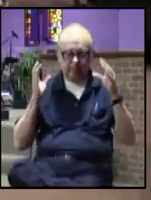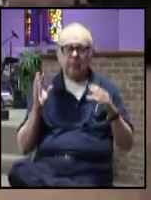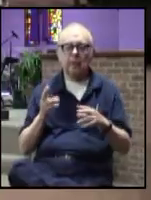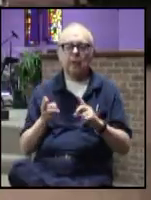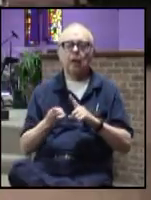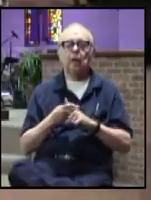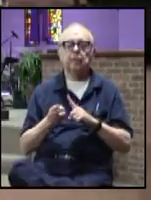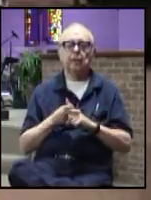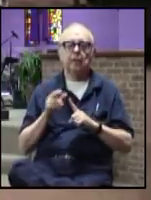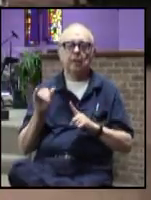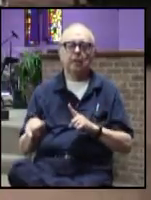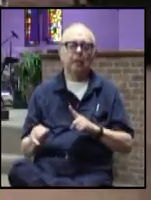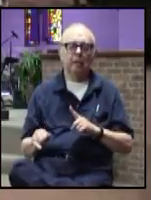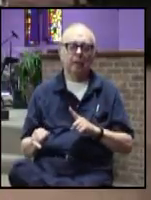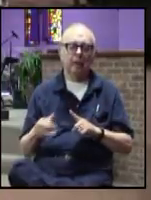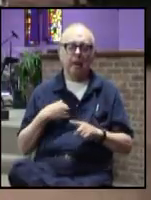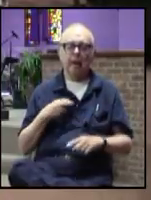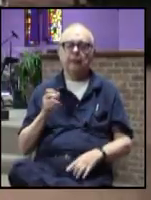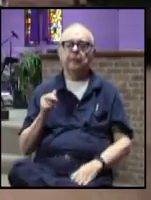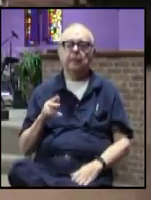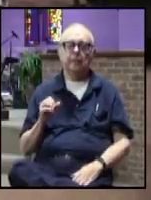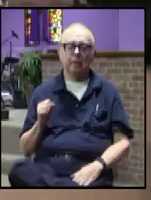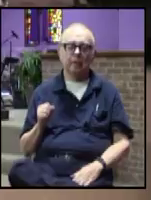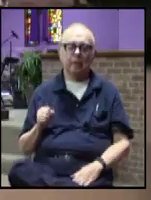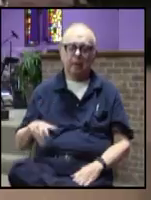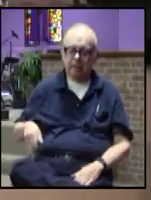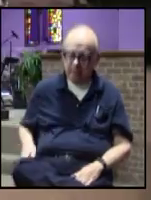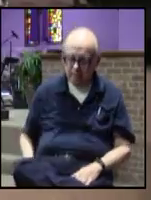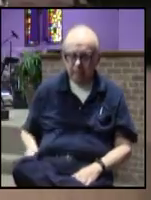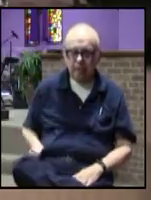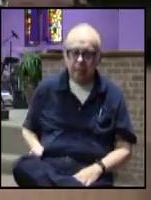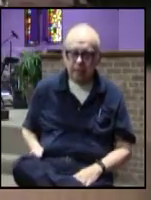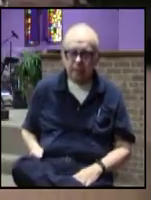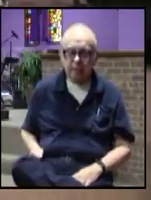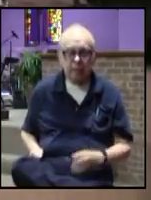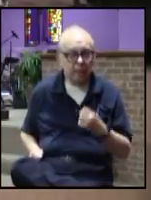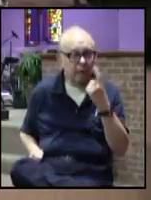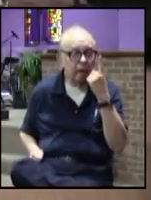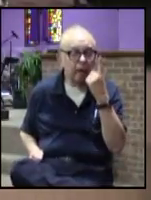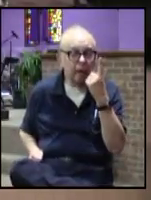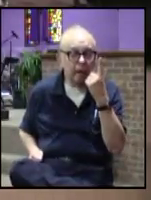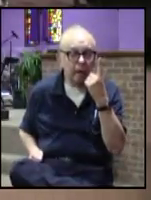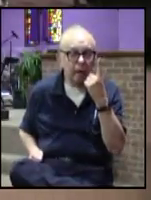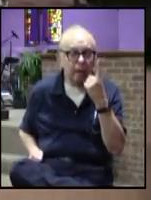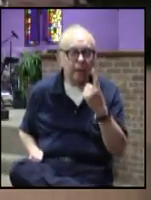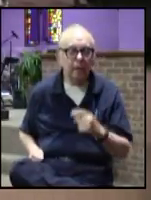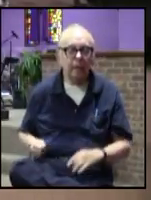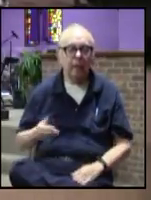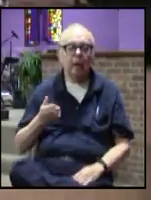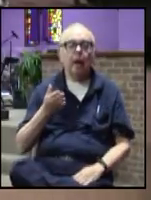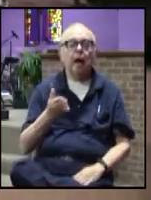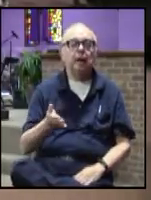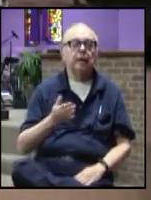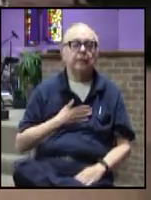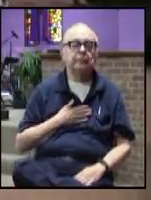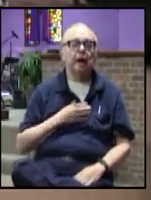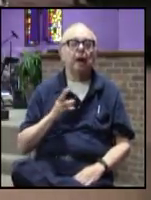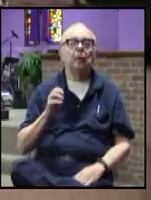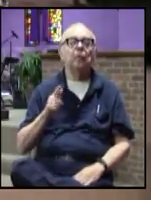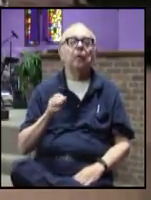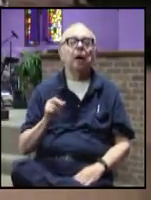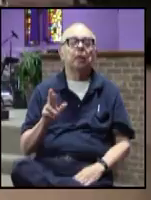Hotel. We'll spend the night there. I got a visa. I reached in my pocket, and I realized I left my wallet in the